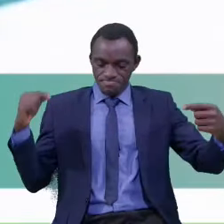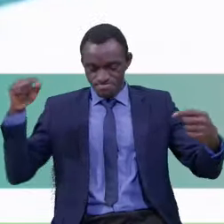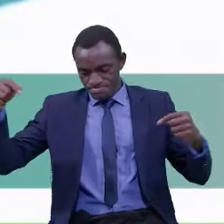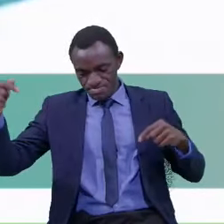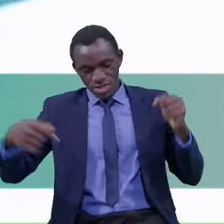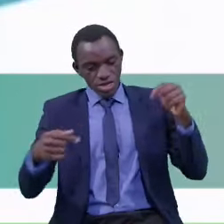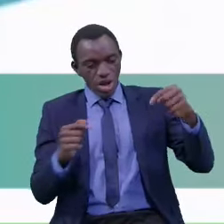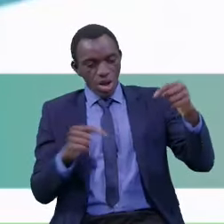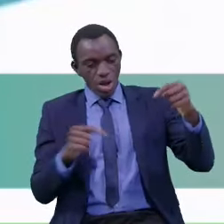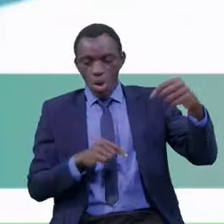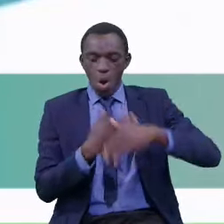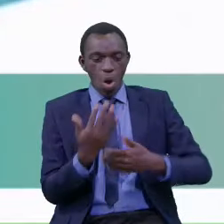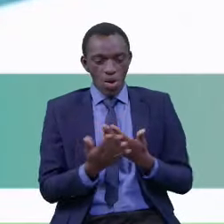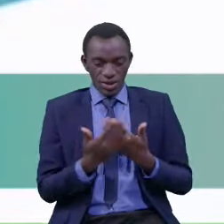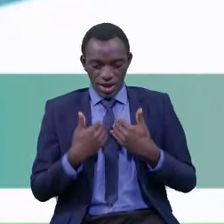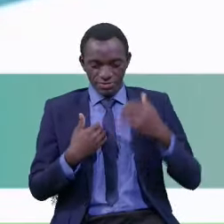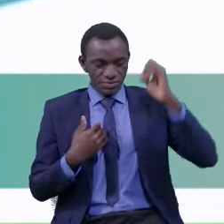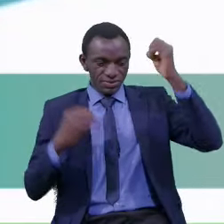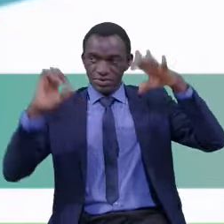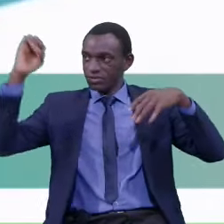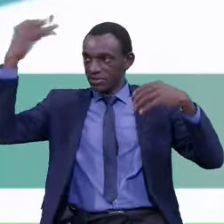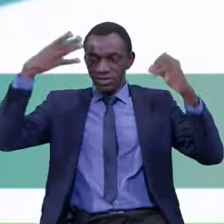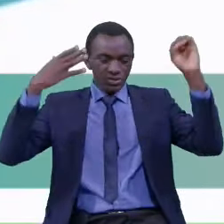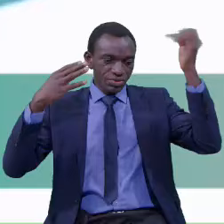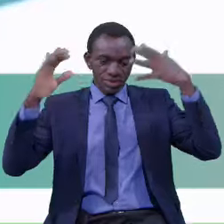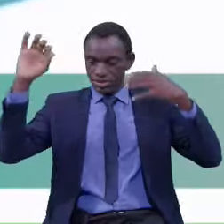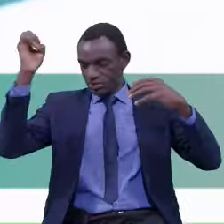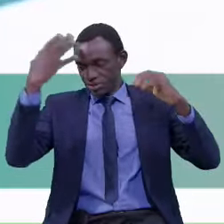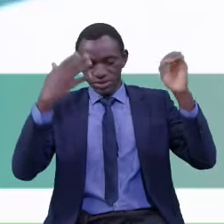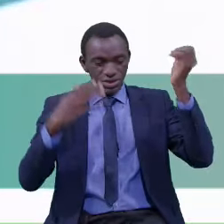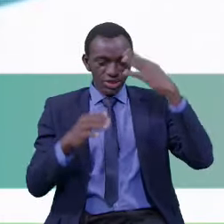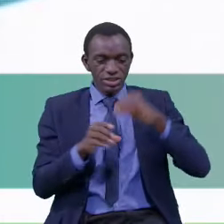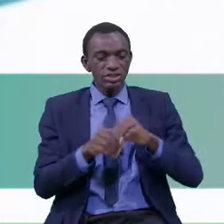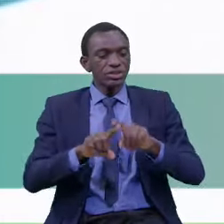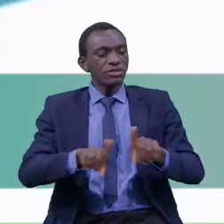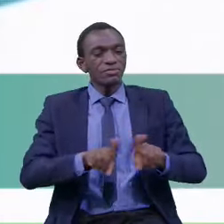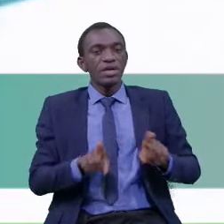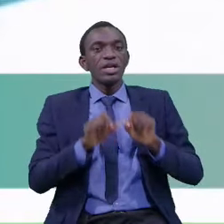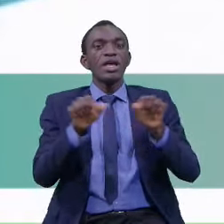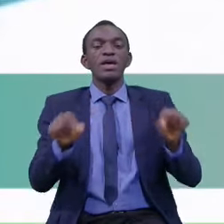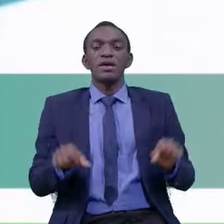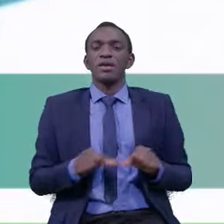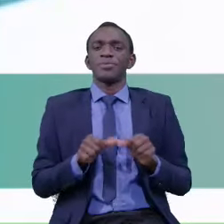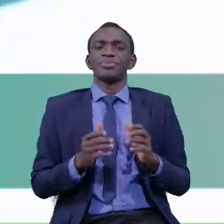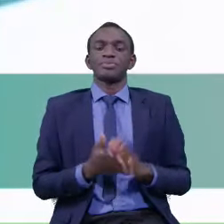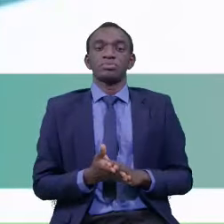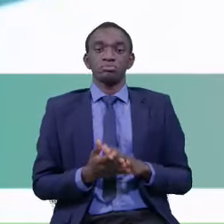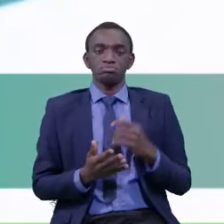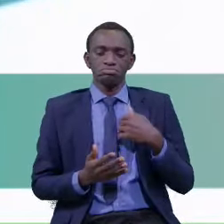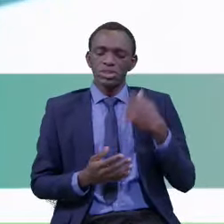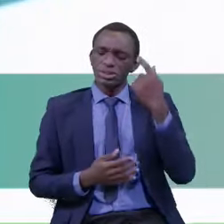area grace, that area grace. I thought, many people say,